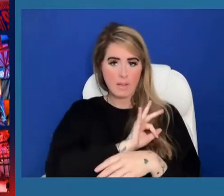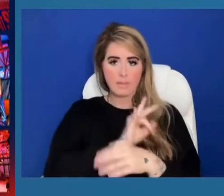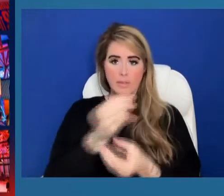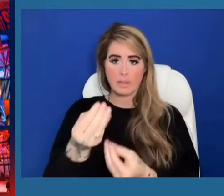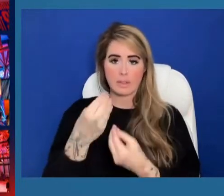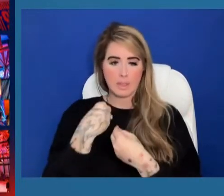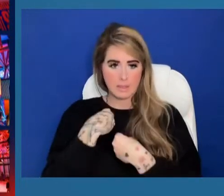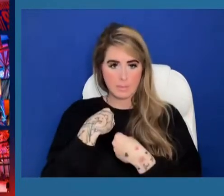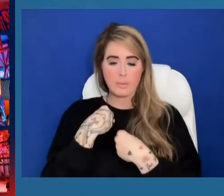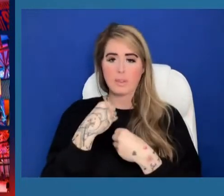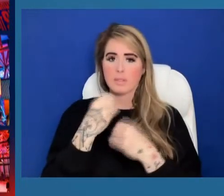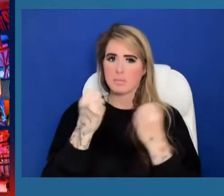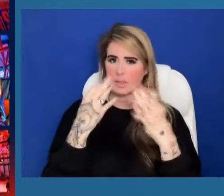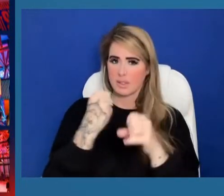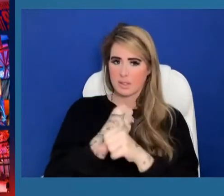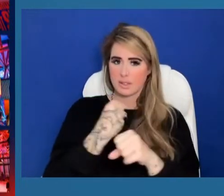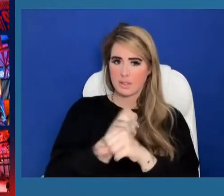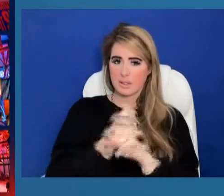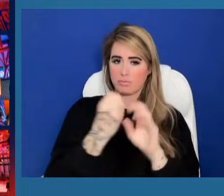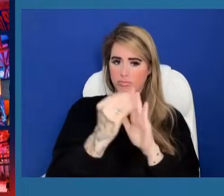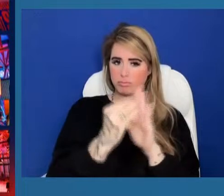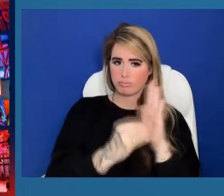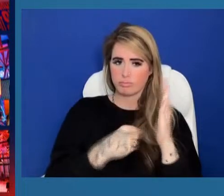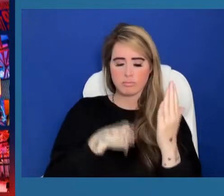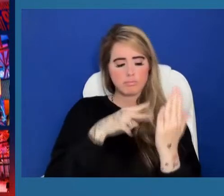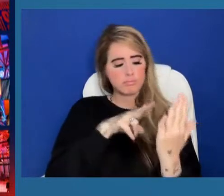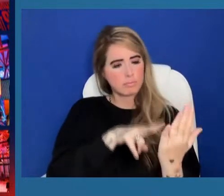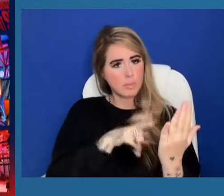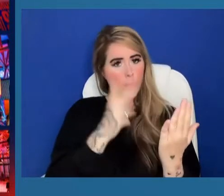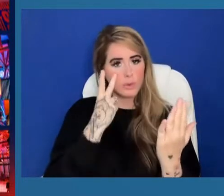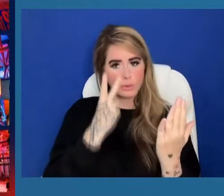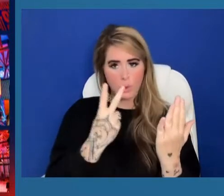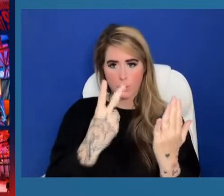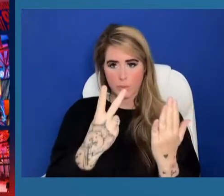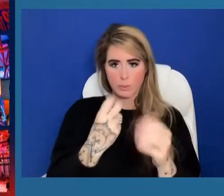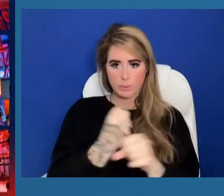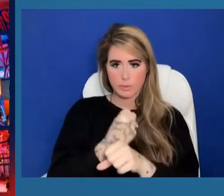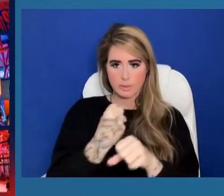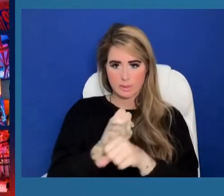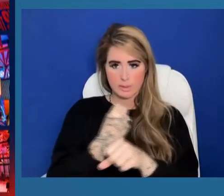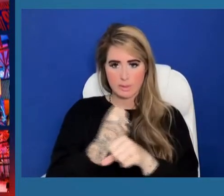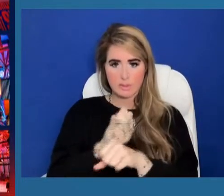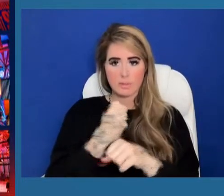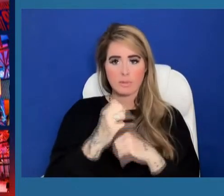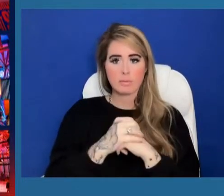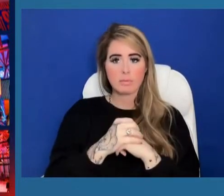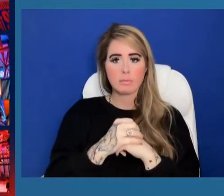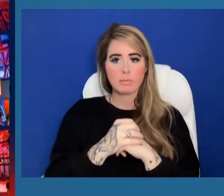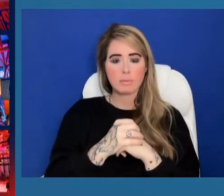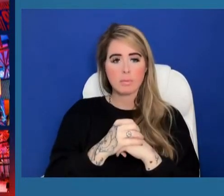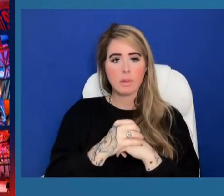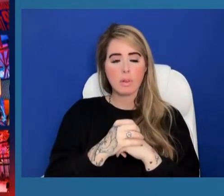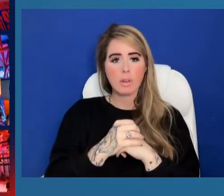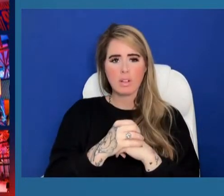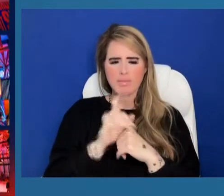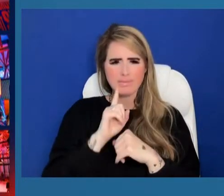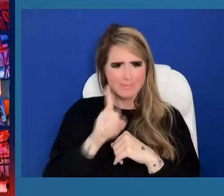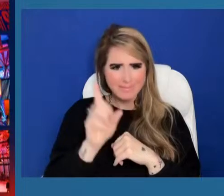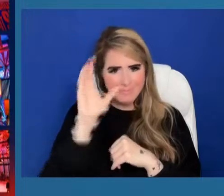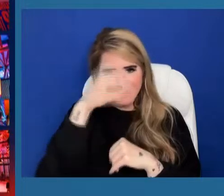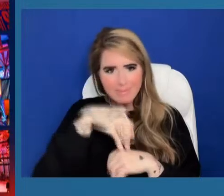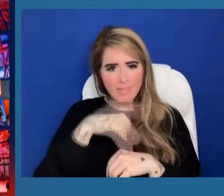of statistics. And I saw 2 statistics that were like almost bizarre to